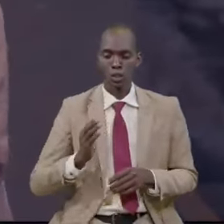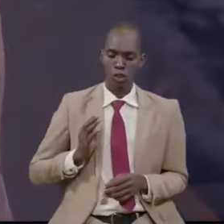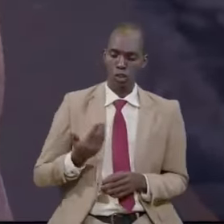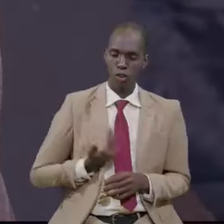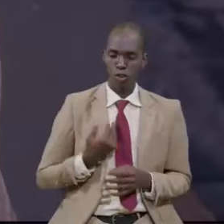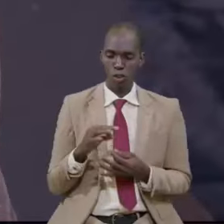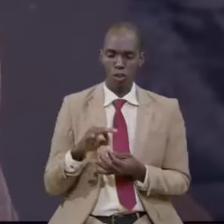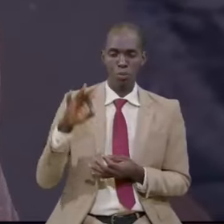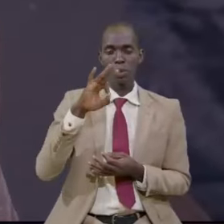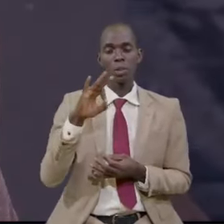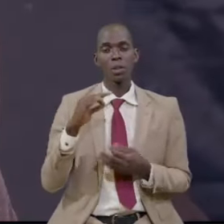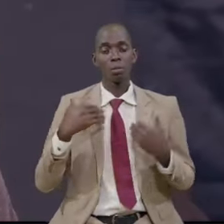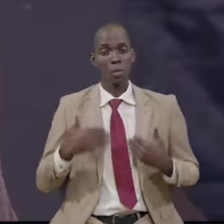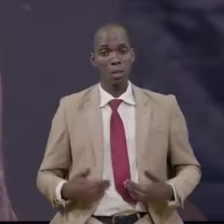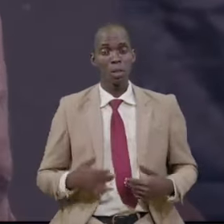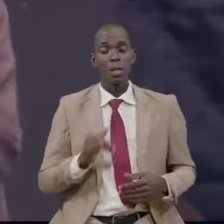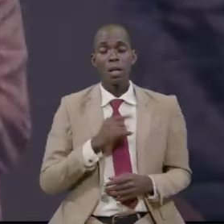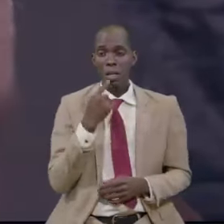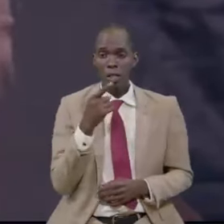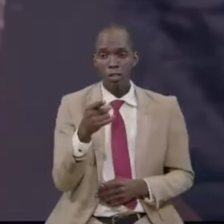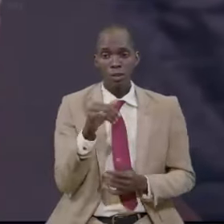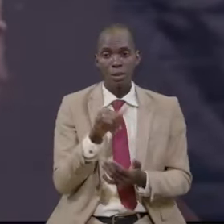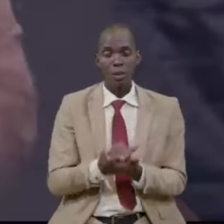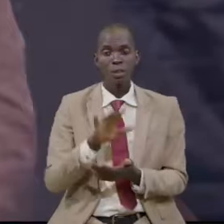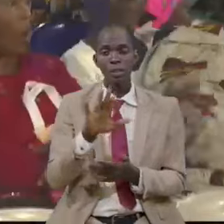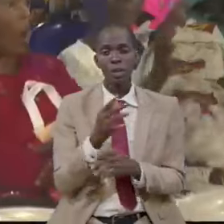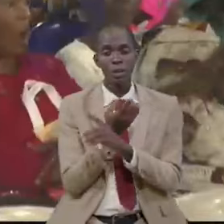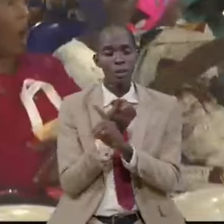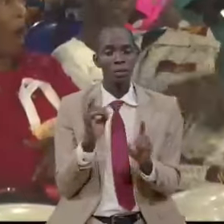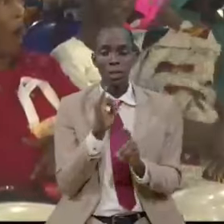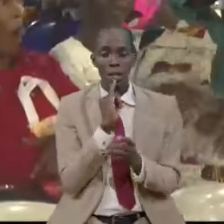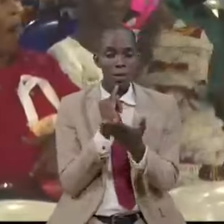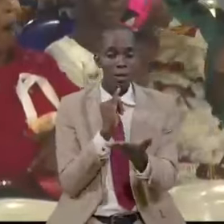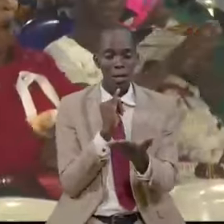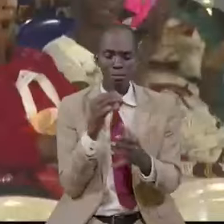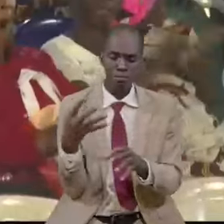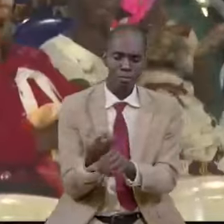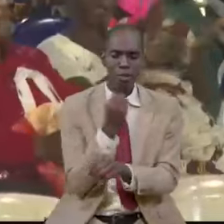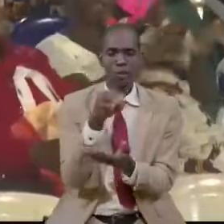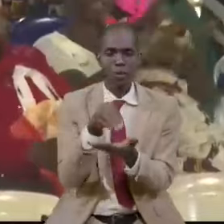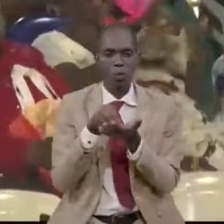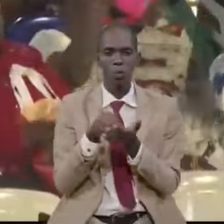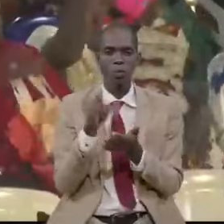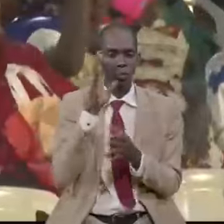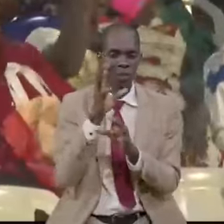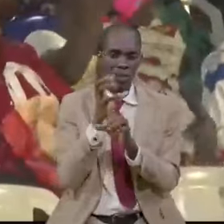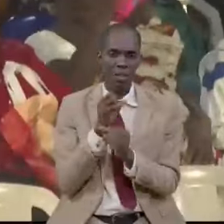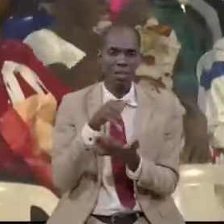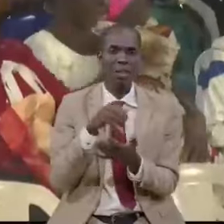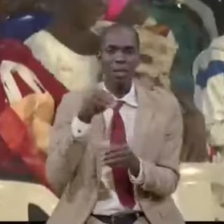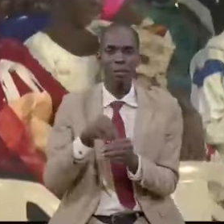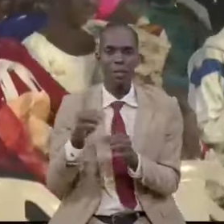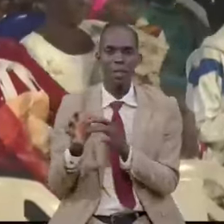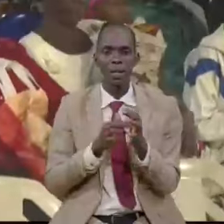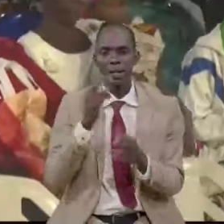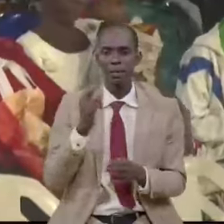your salvation is available. Pick it up. You get it in Jesus' name. Look at